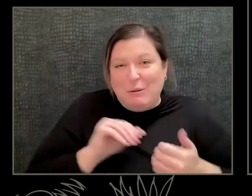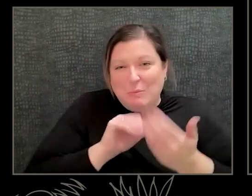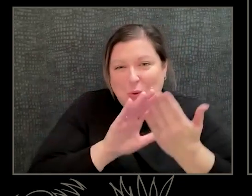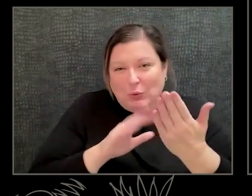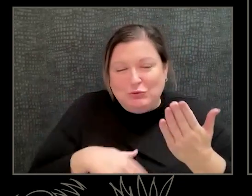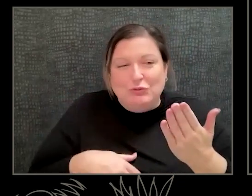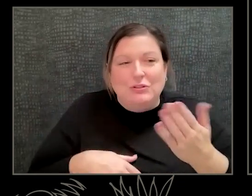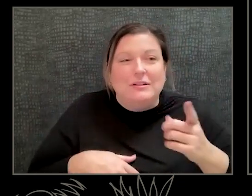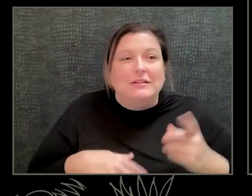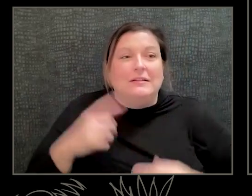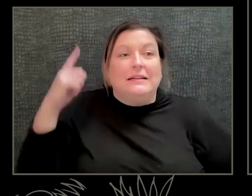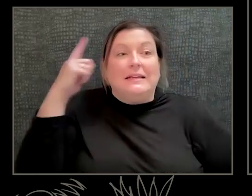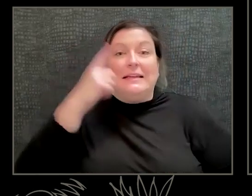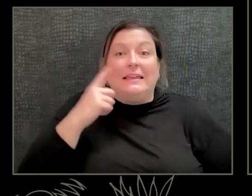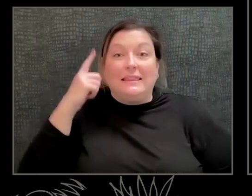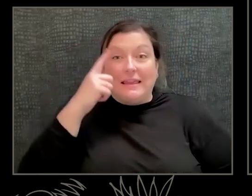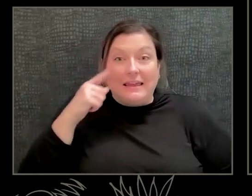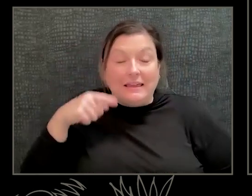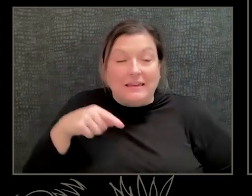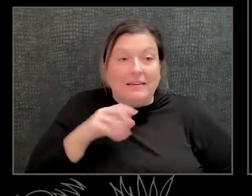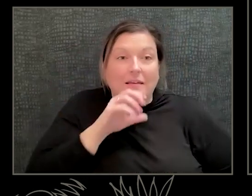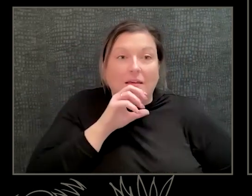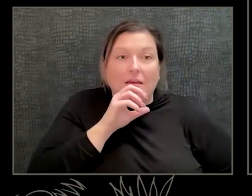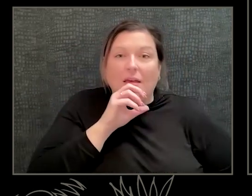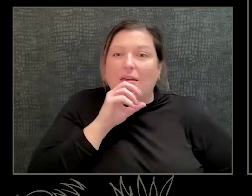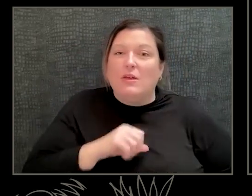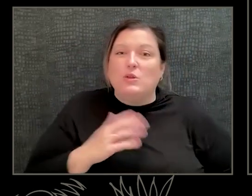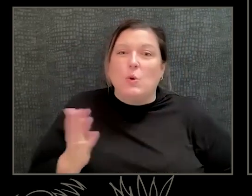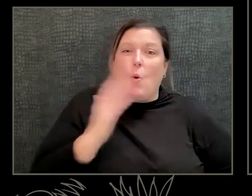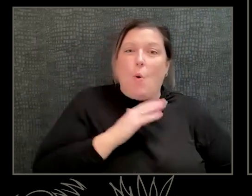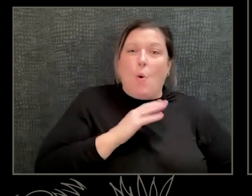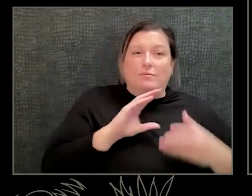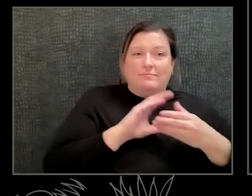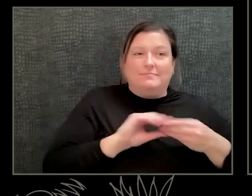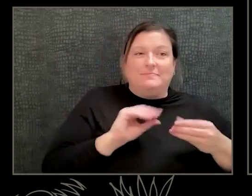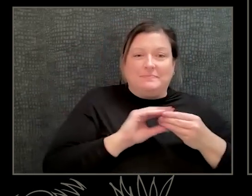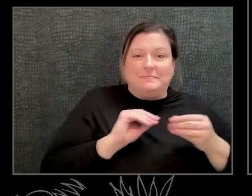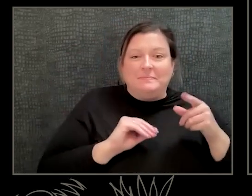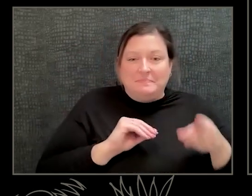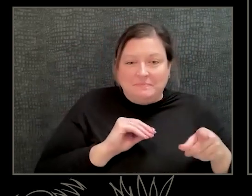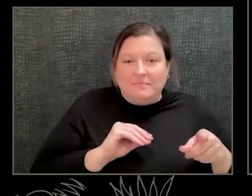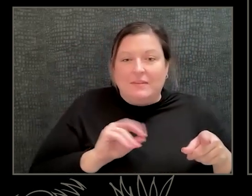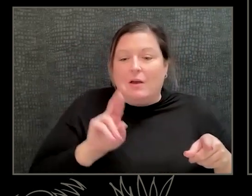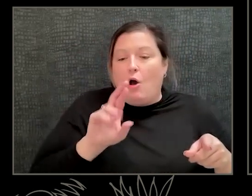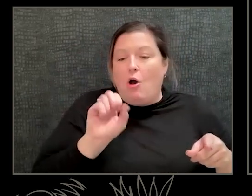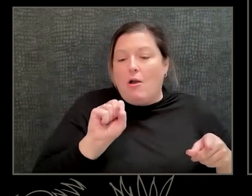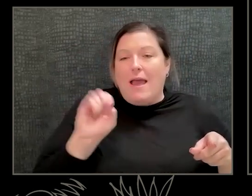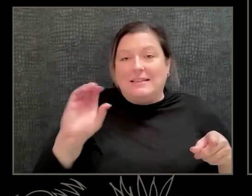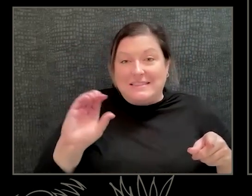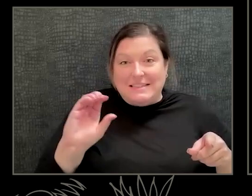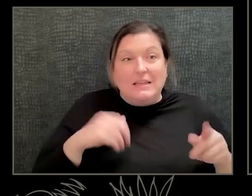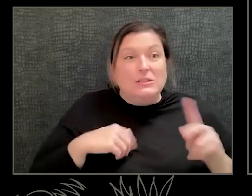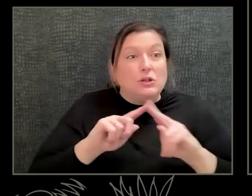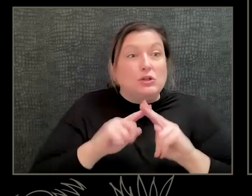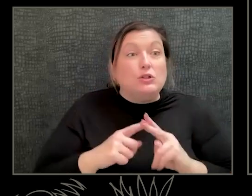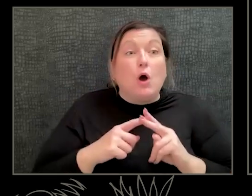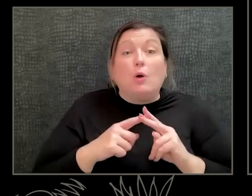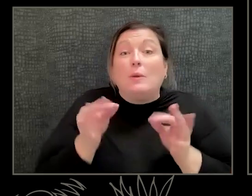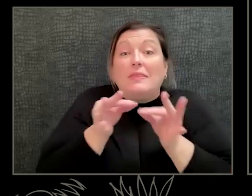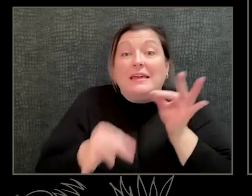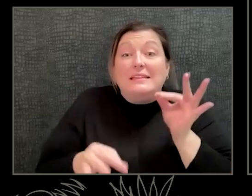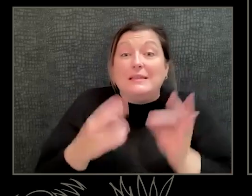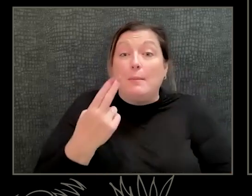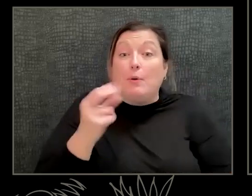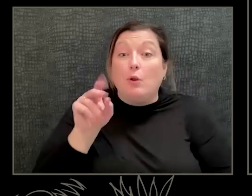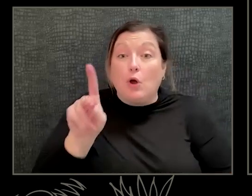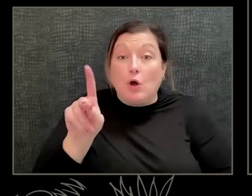maybe like thinking in this old paradigm before RSCs, was to start with a simple hook, call